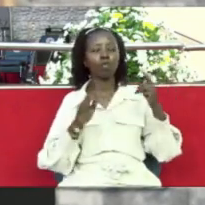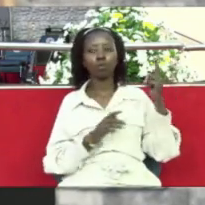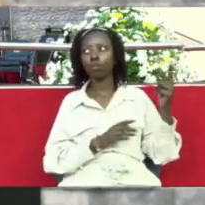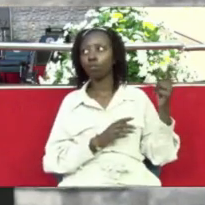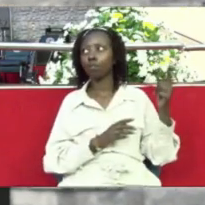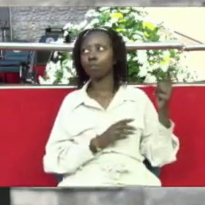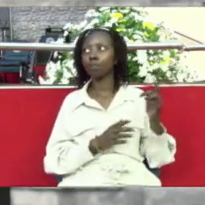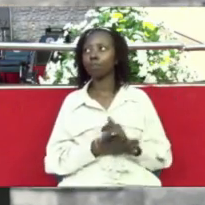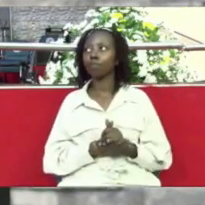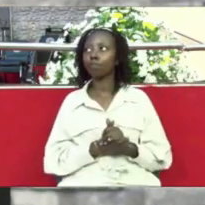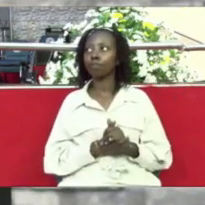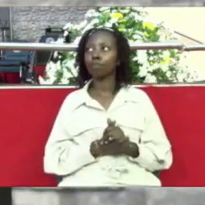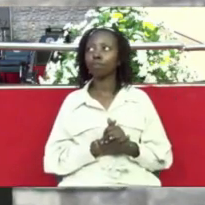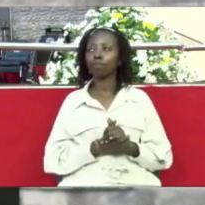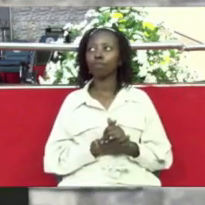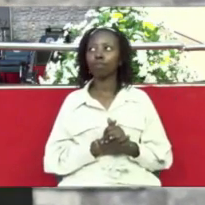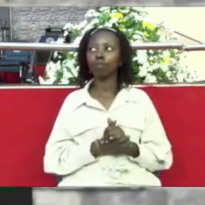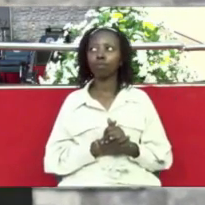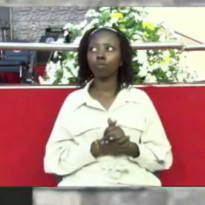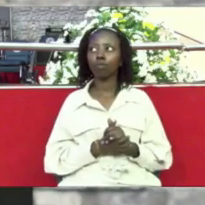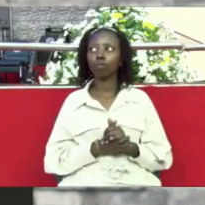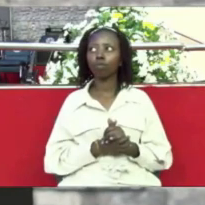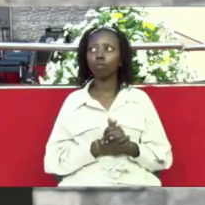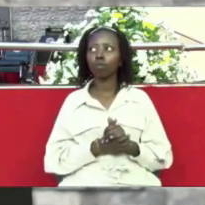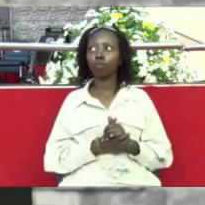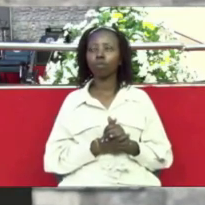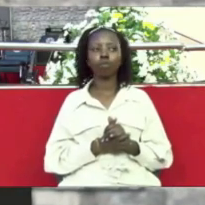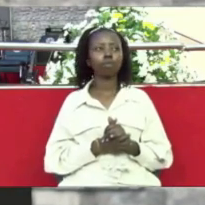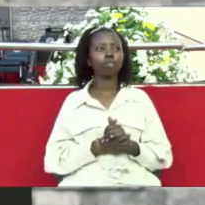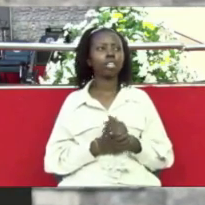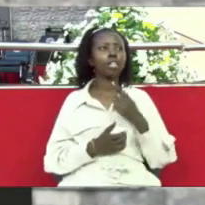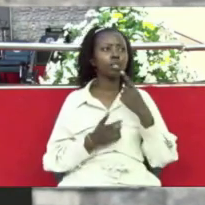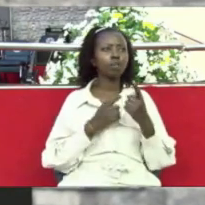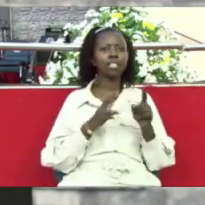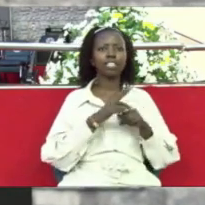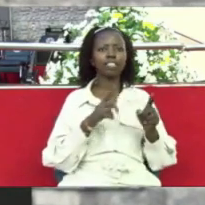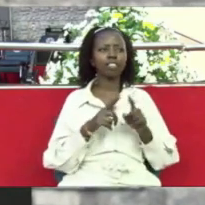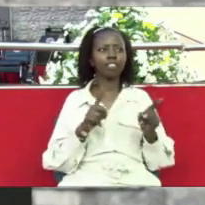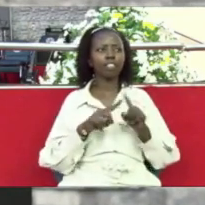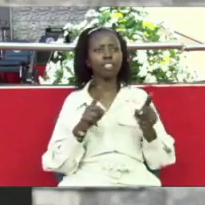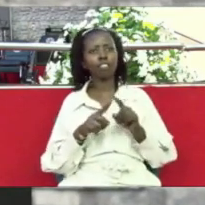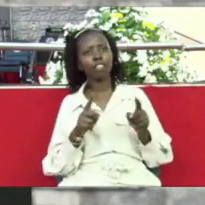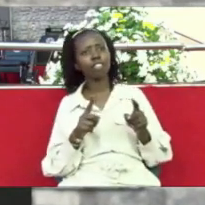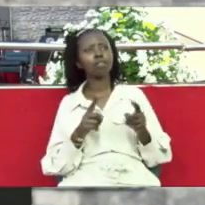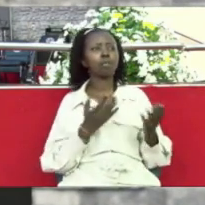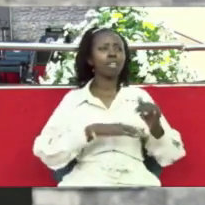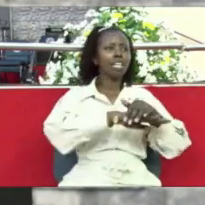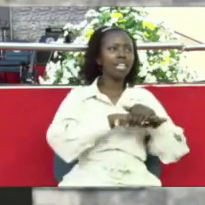Now, rather than us split Swahili and English, we'll just read it in English.